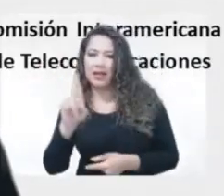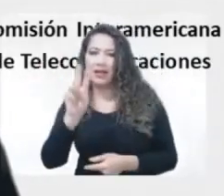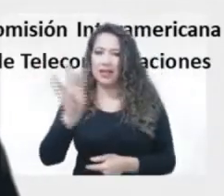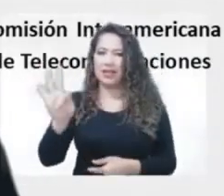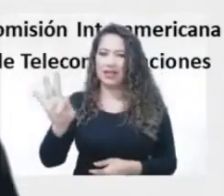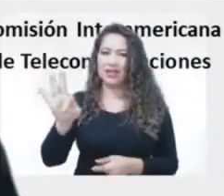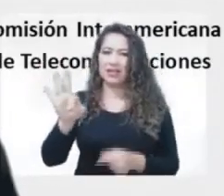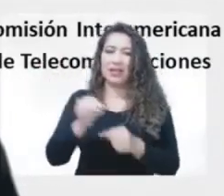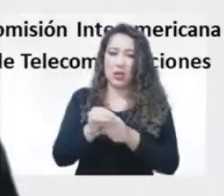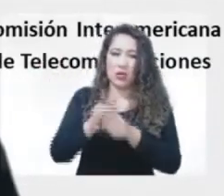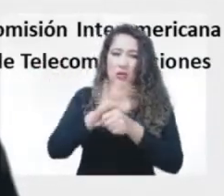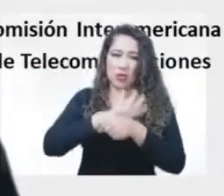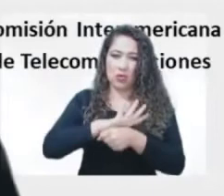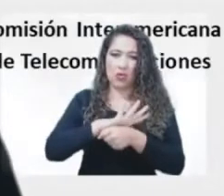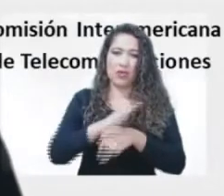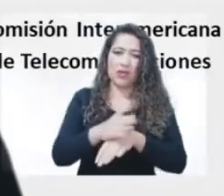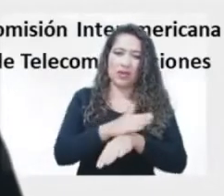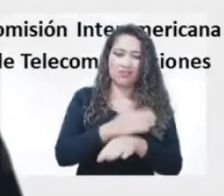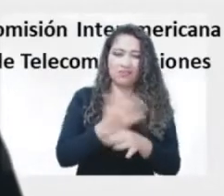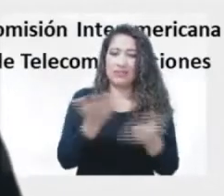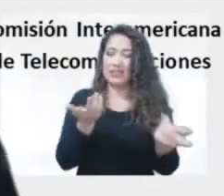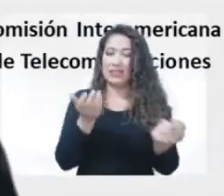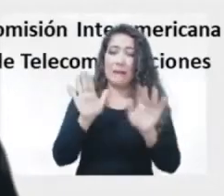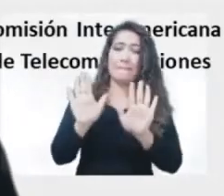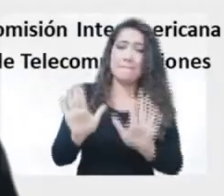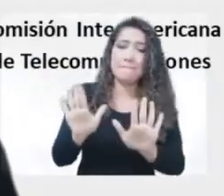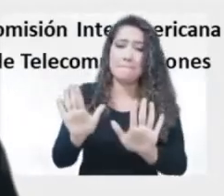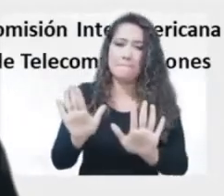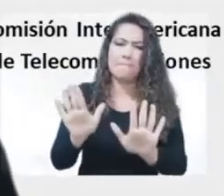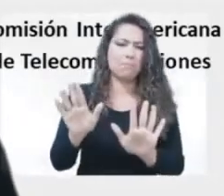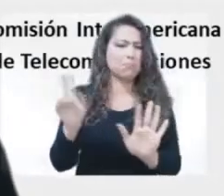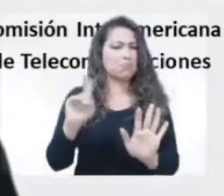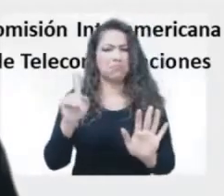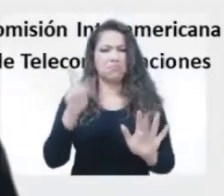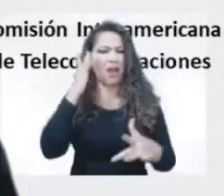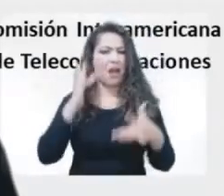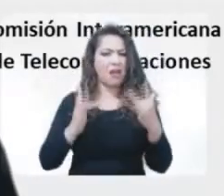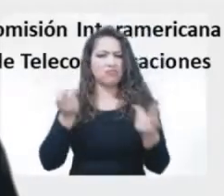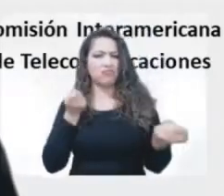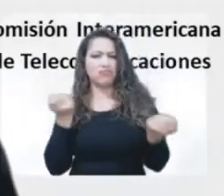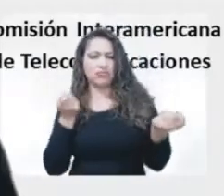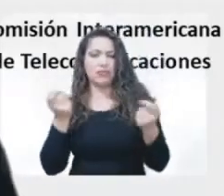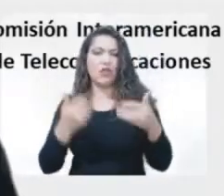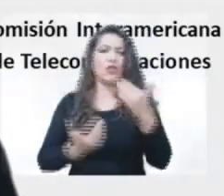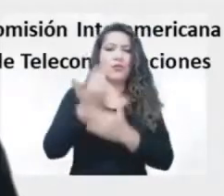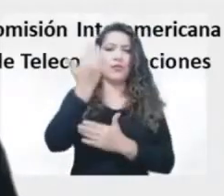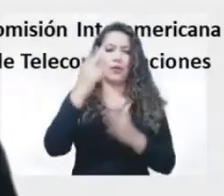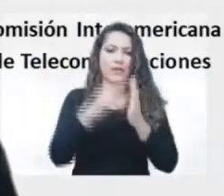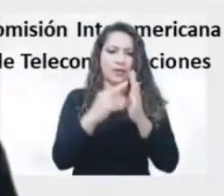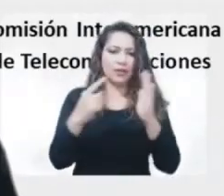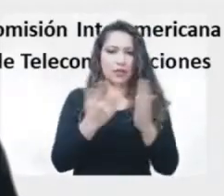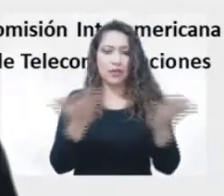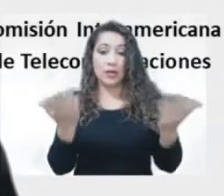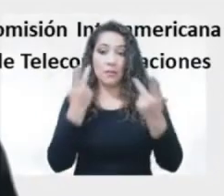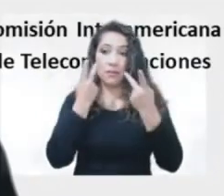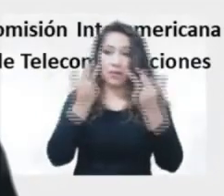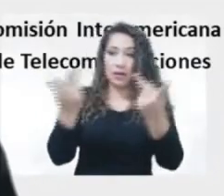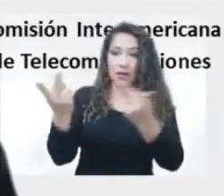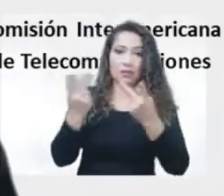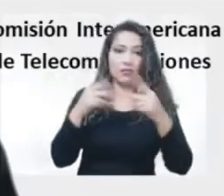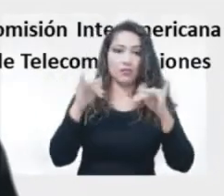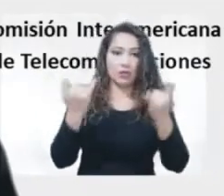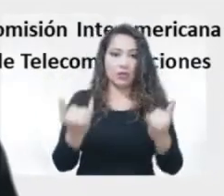23, and the pandemics did not stop us. We have adapted ourselves to this new reality, and we